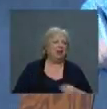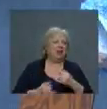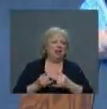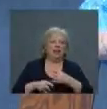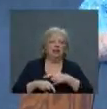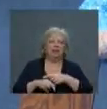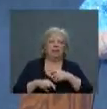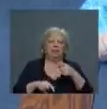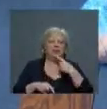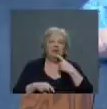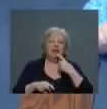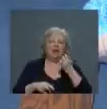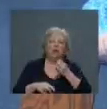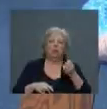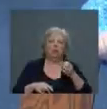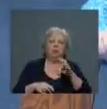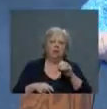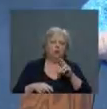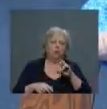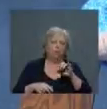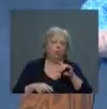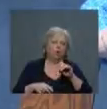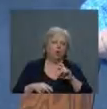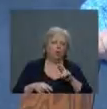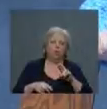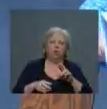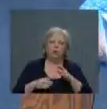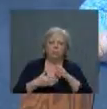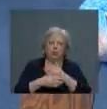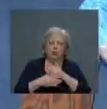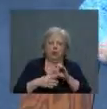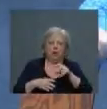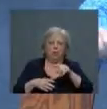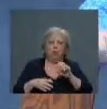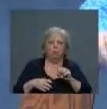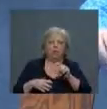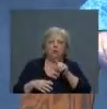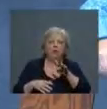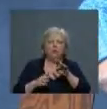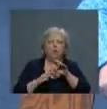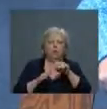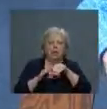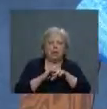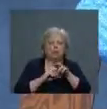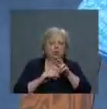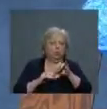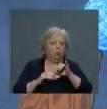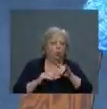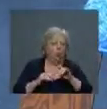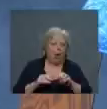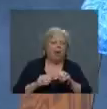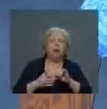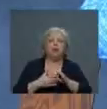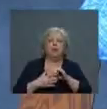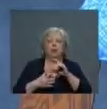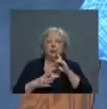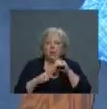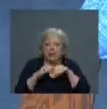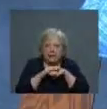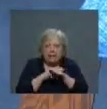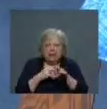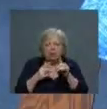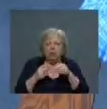equipment corridor between these apartments, 24 inches wide. That's where they're going to get in there to work to do the new electrical and the